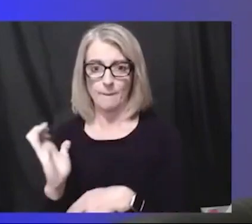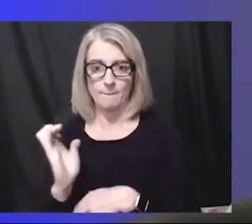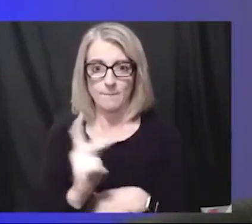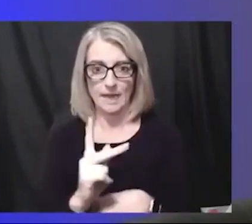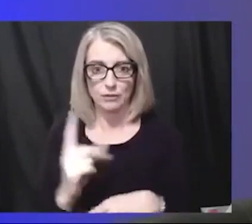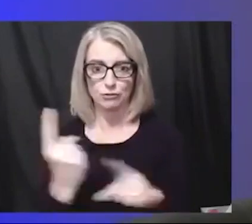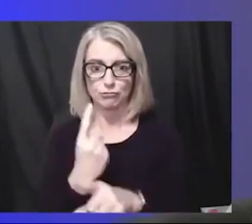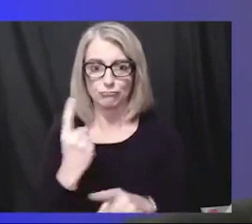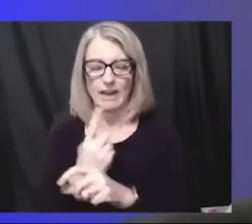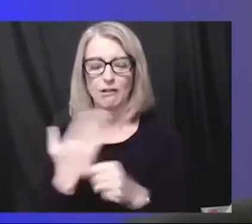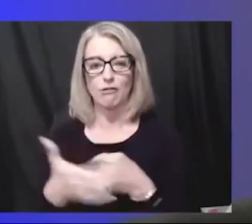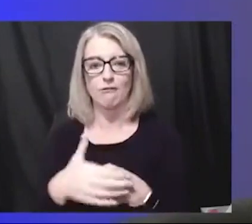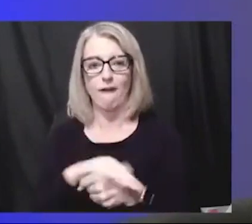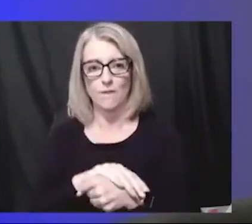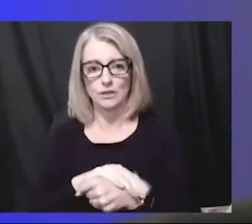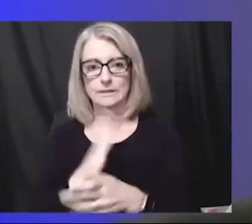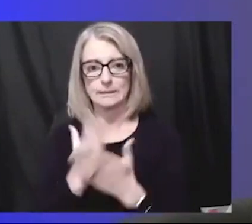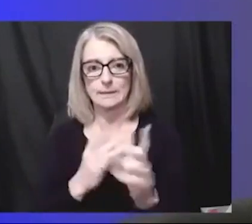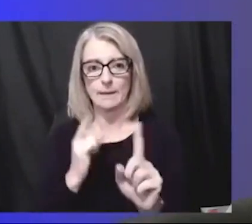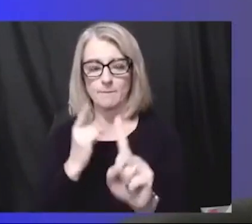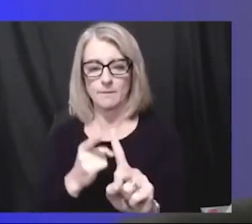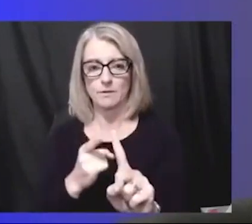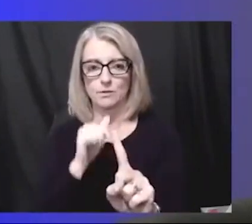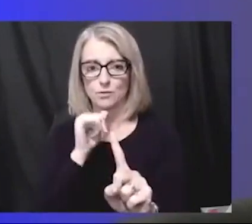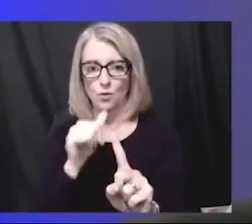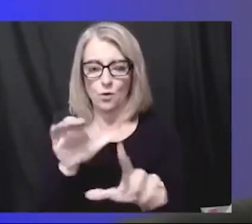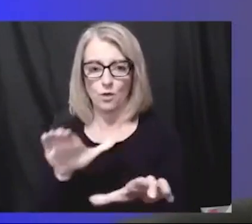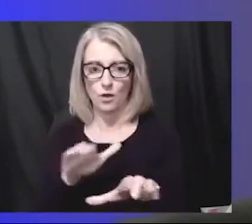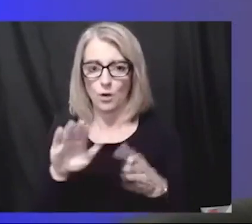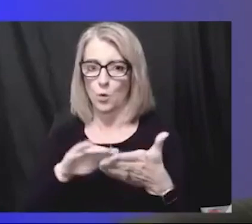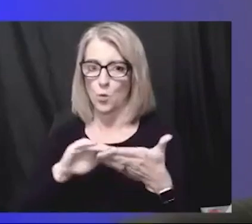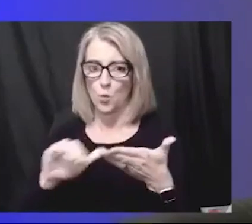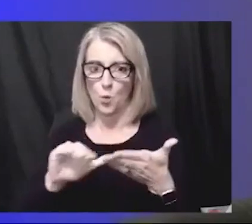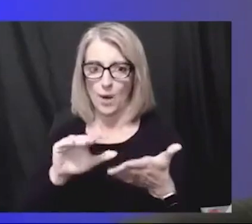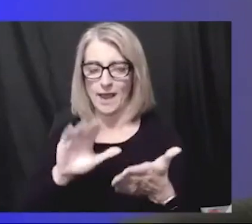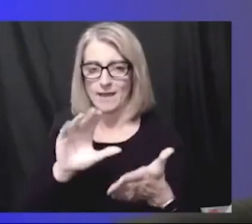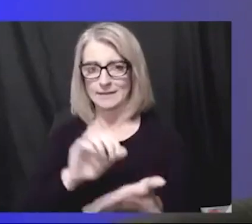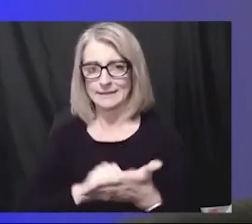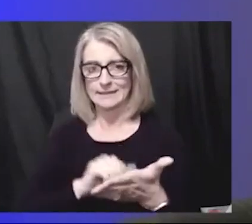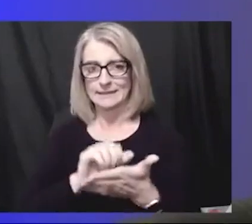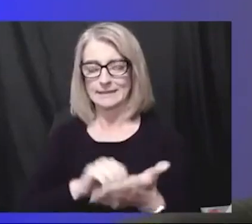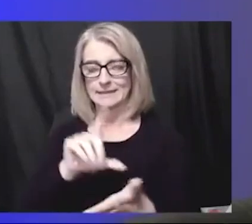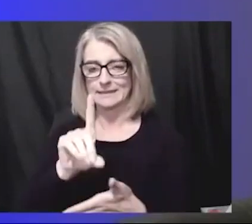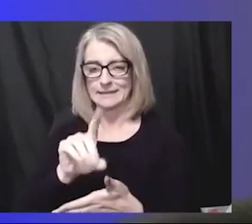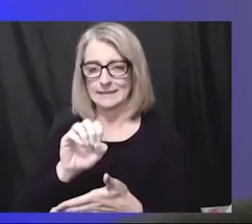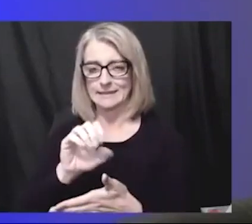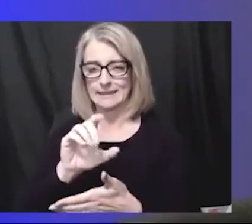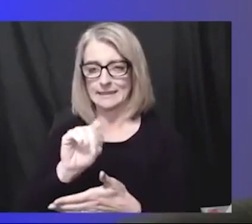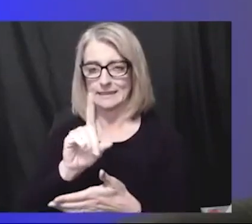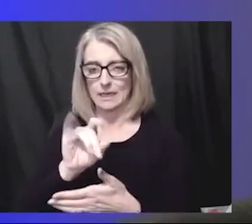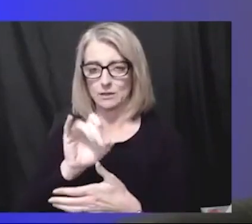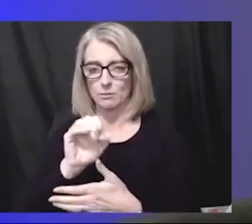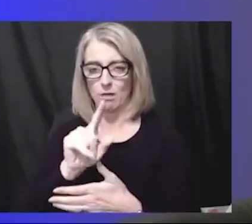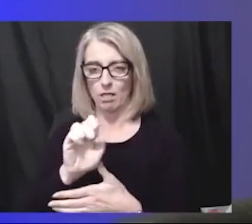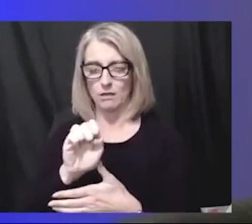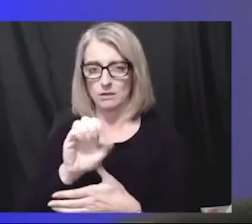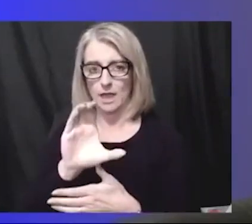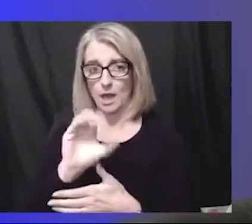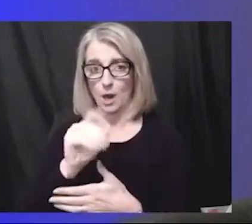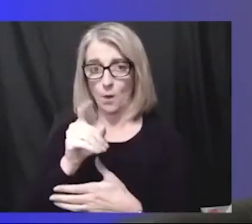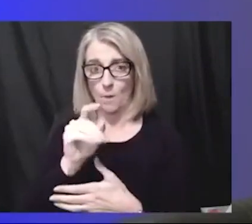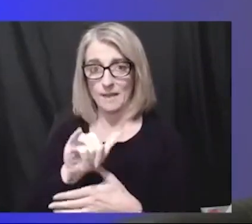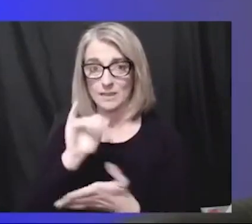coverage. At some point, they're no longer going to waive those deductibles and copays. But again, as you said, Dr. Stites,